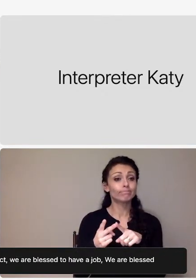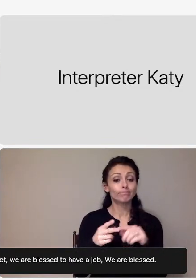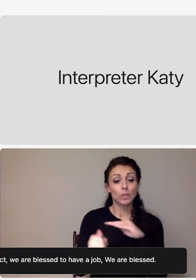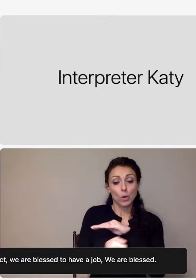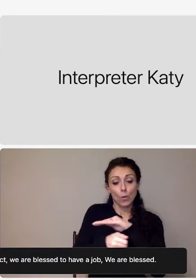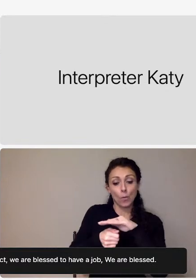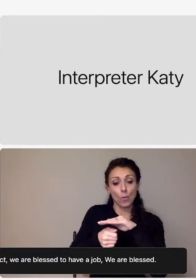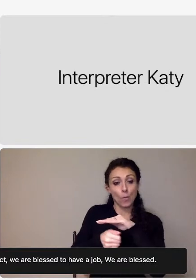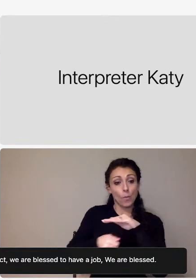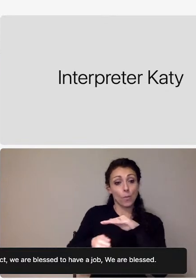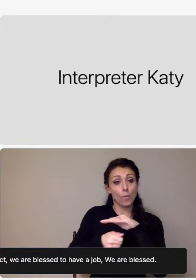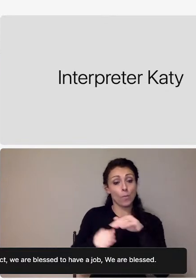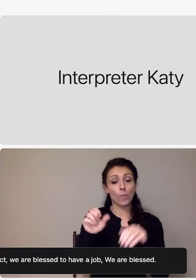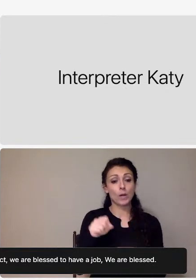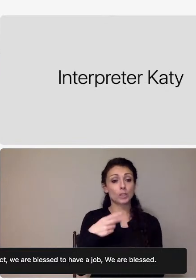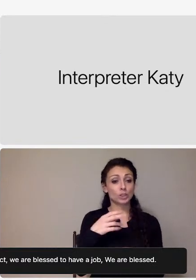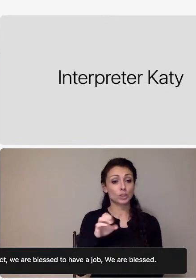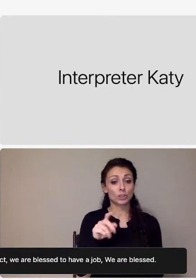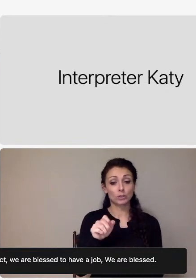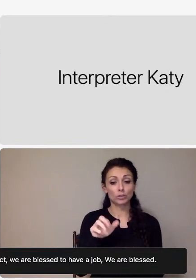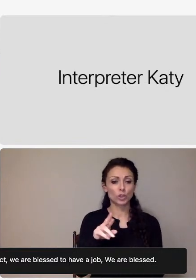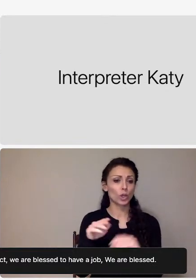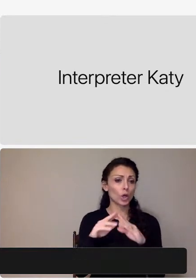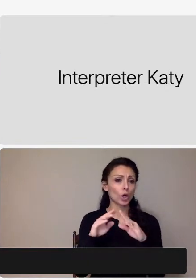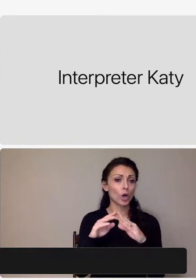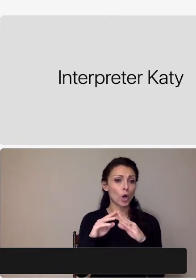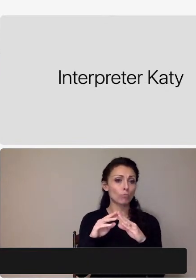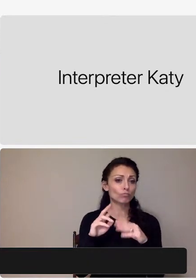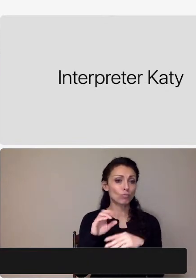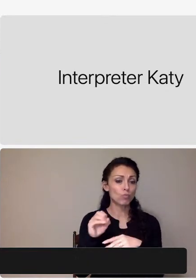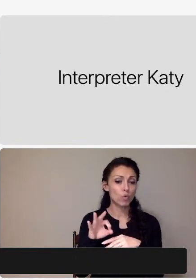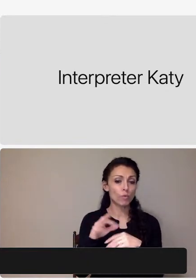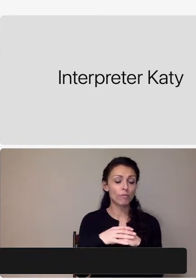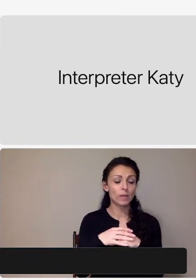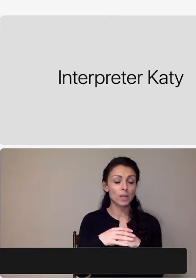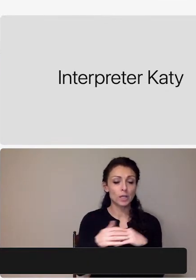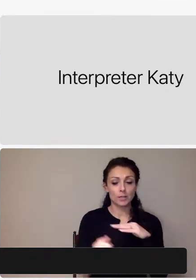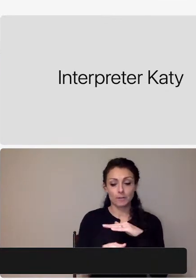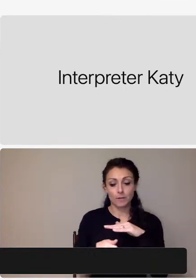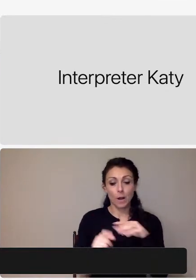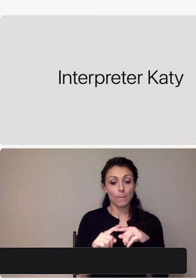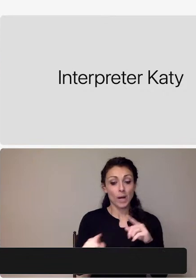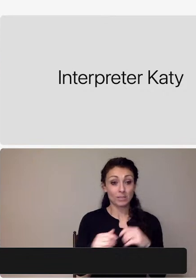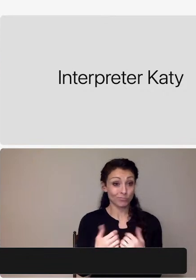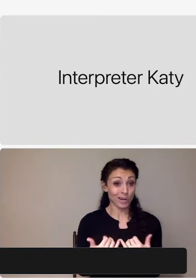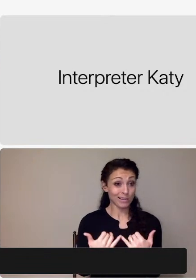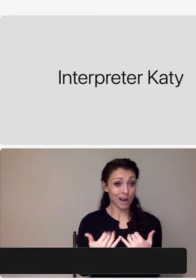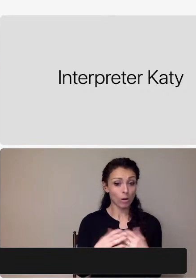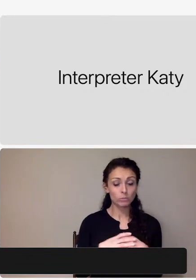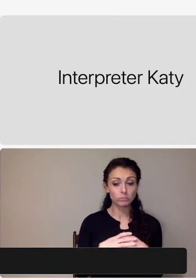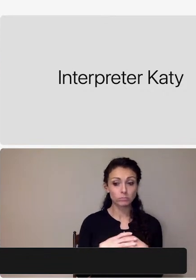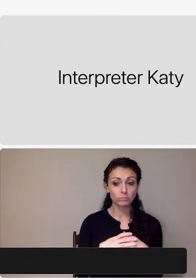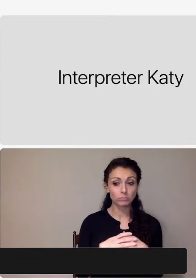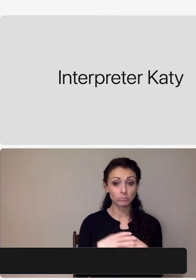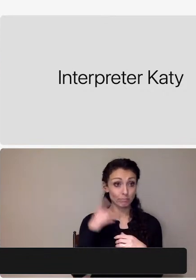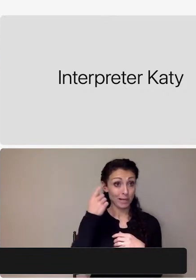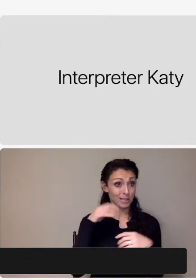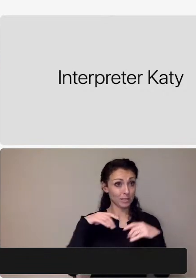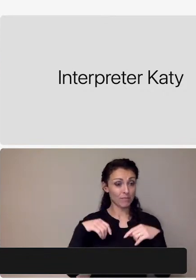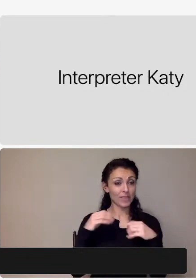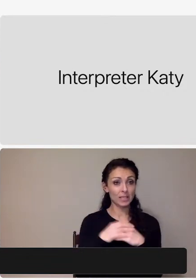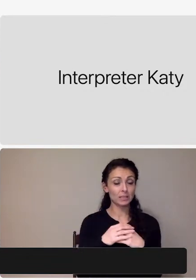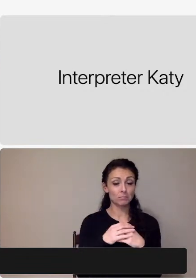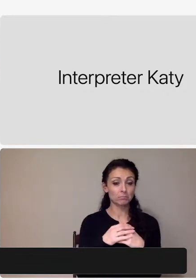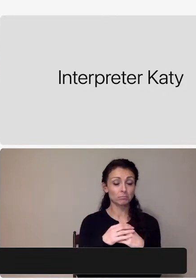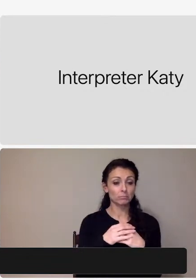during this pandemic most importantly we are blessed to have our help so i wish you